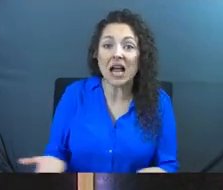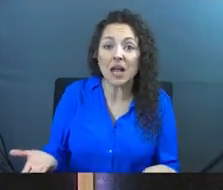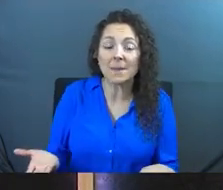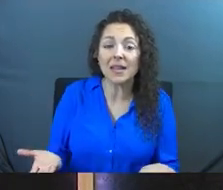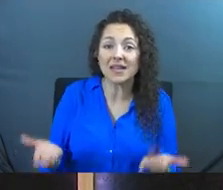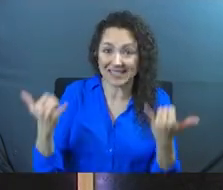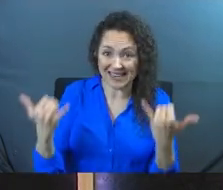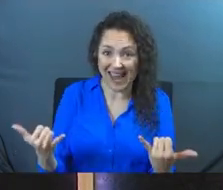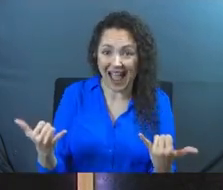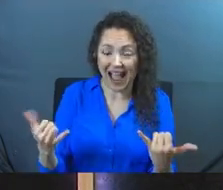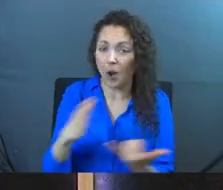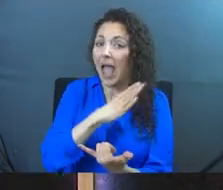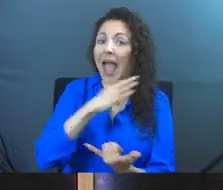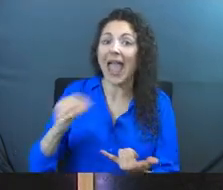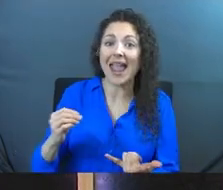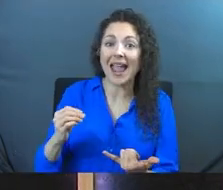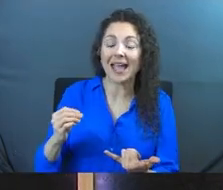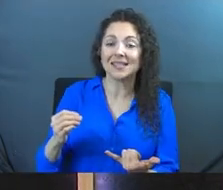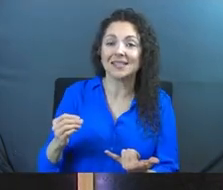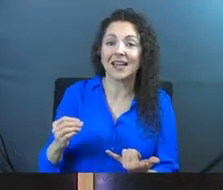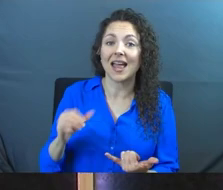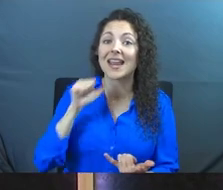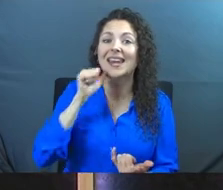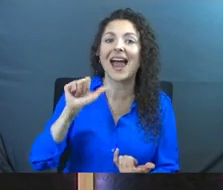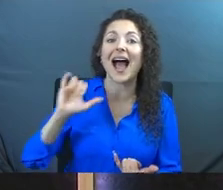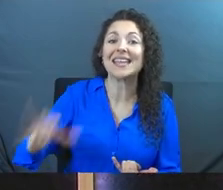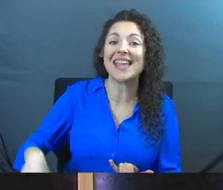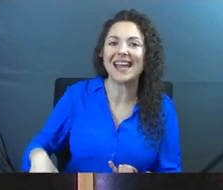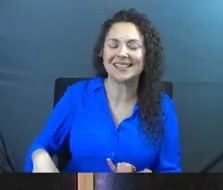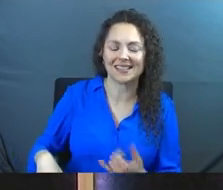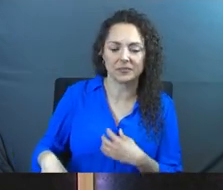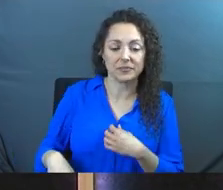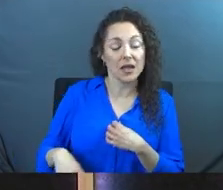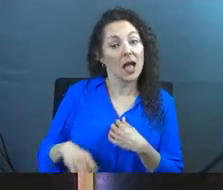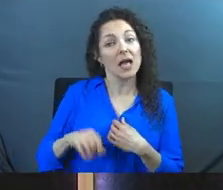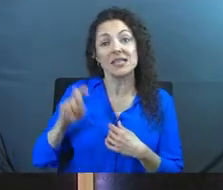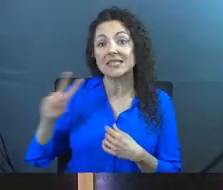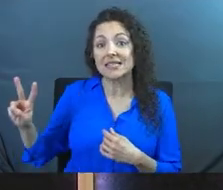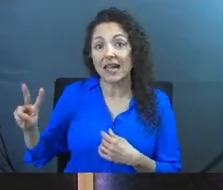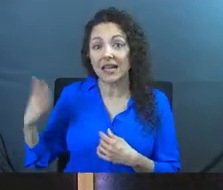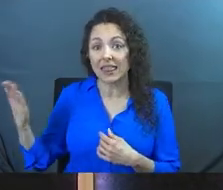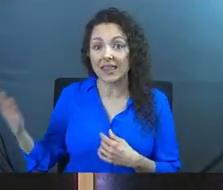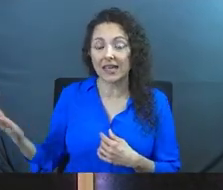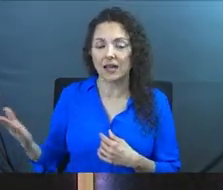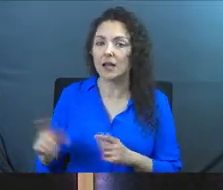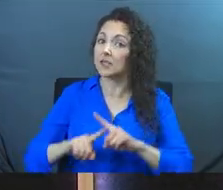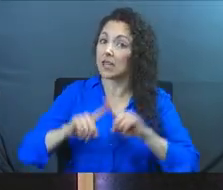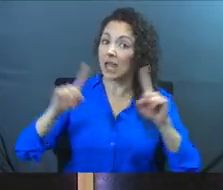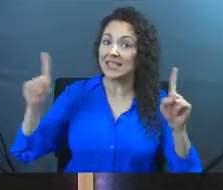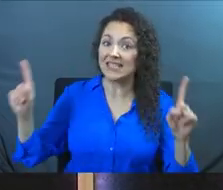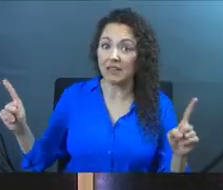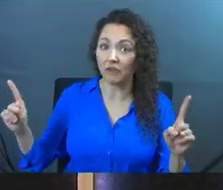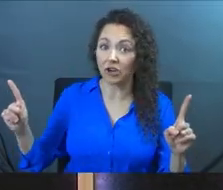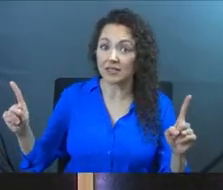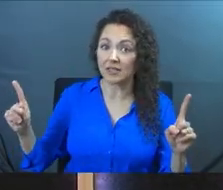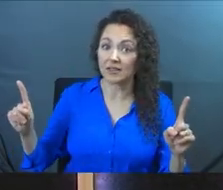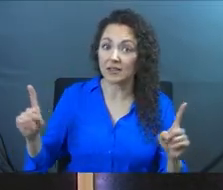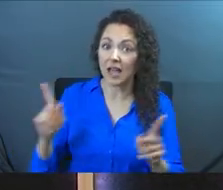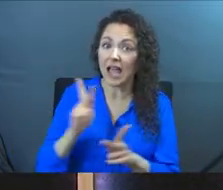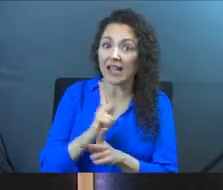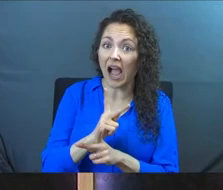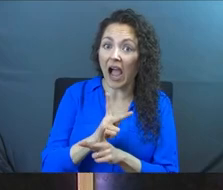yet. The second thing here about the kingdom is that it's a different kind of kingdom. There's nothing else like